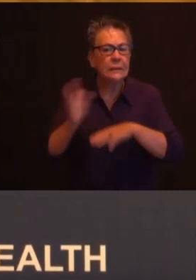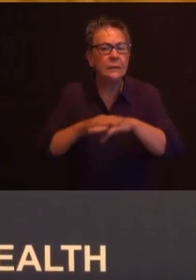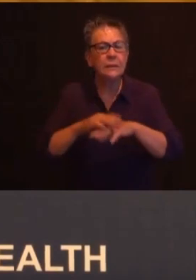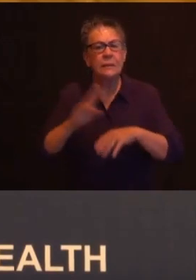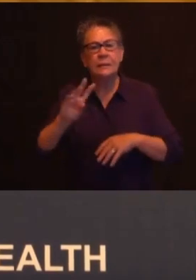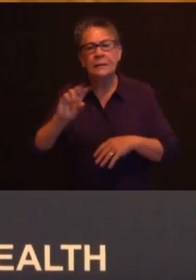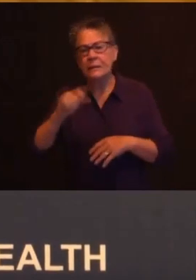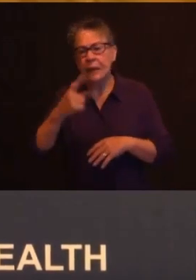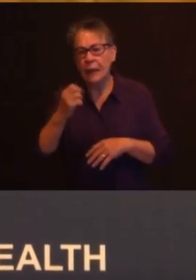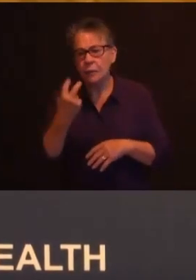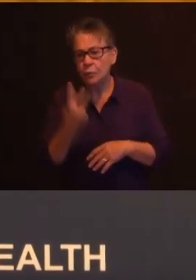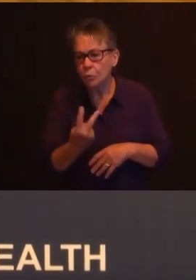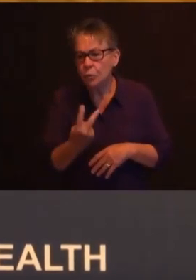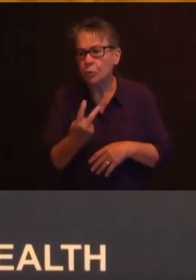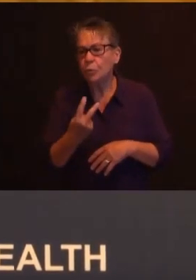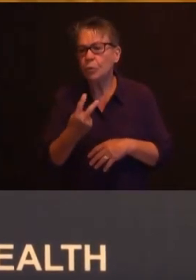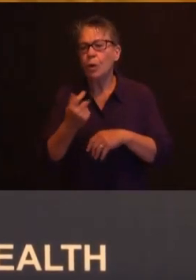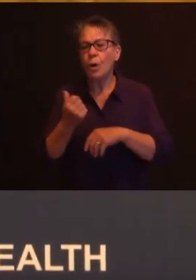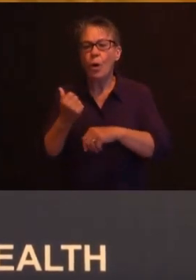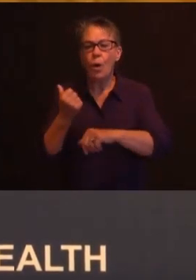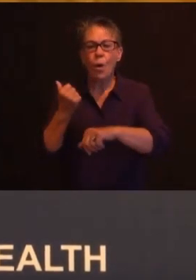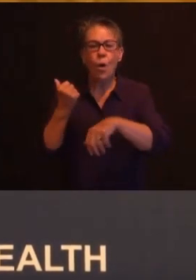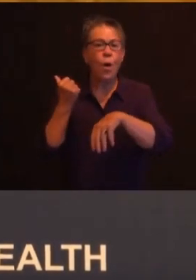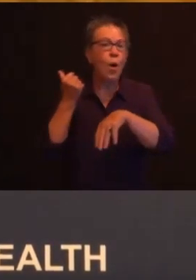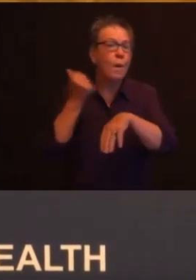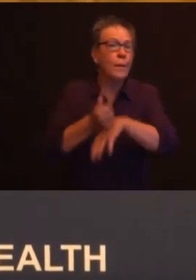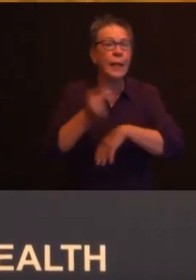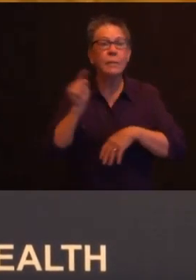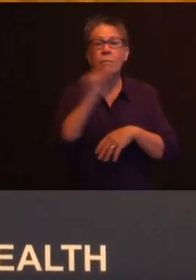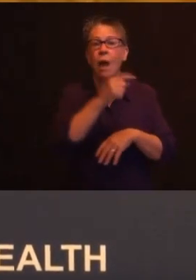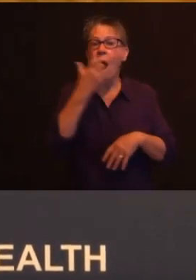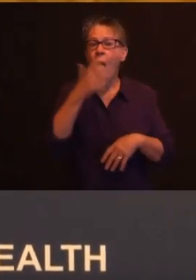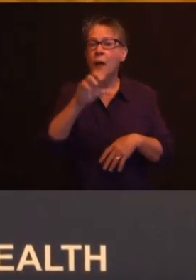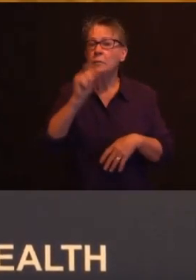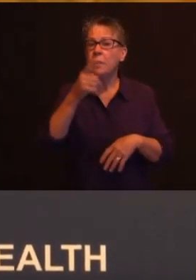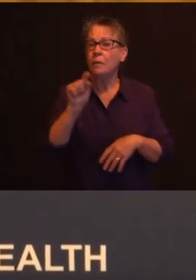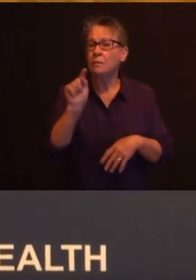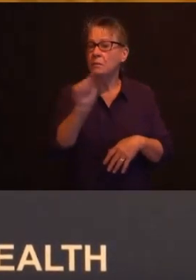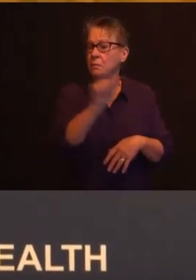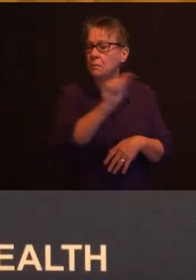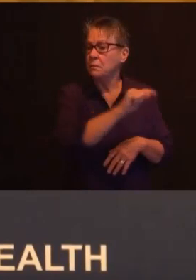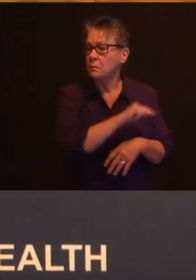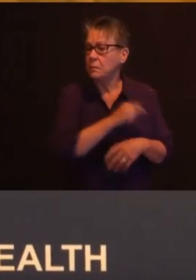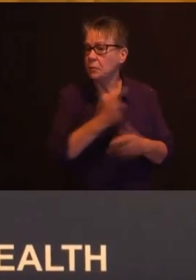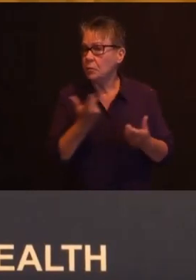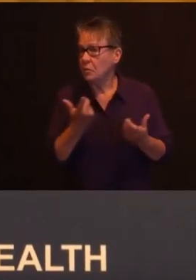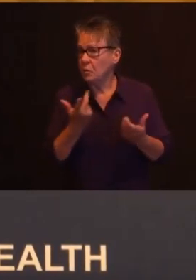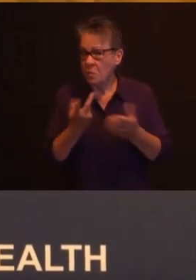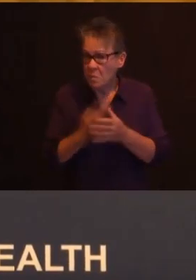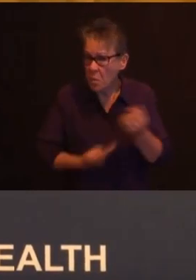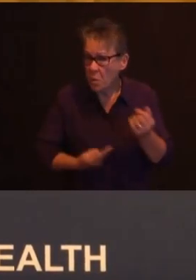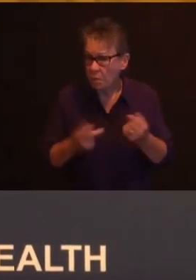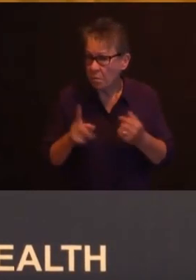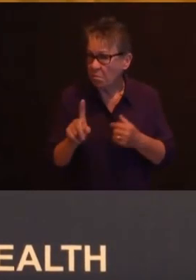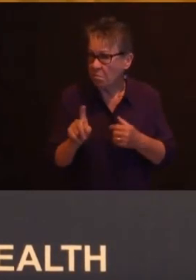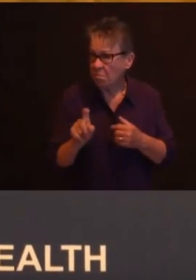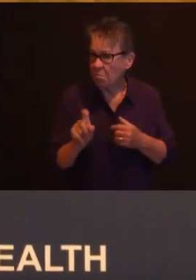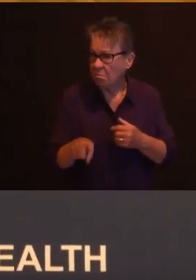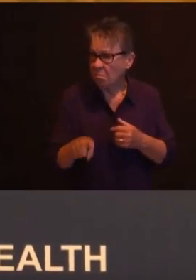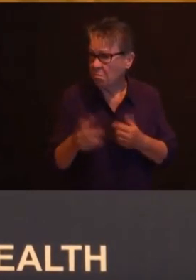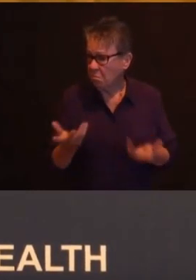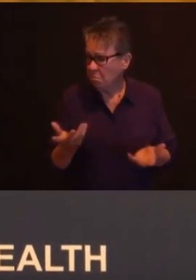combination. In the first part, we knew when we opened up the state again. We said this: we're taking on more